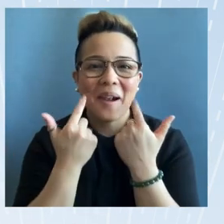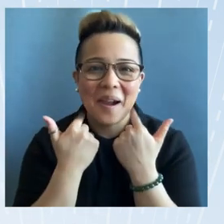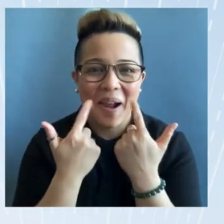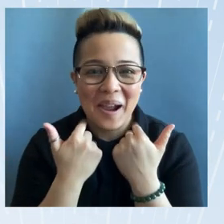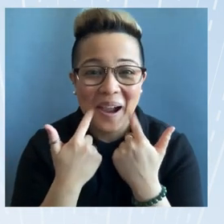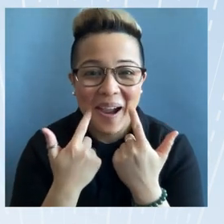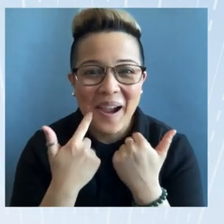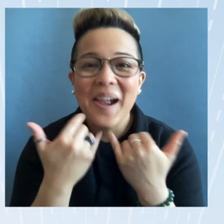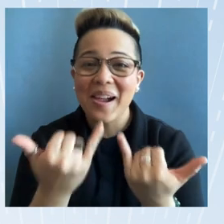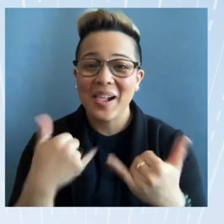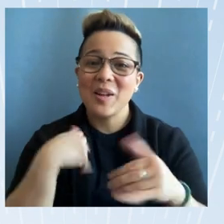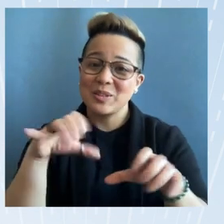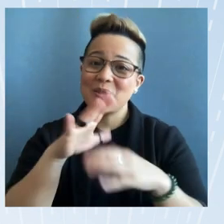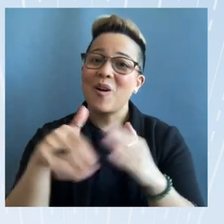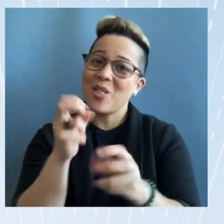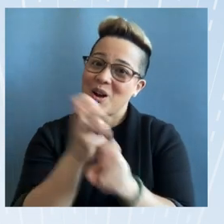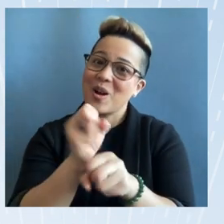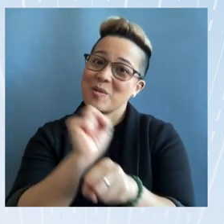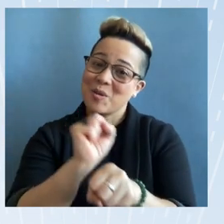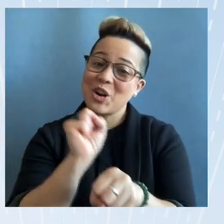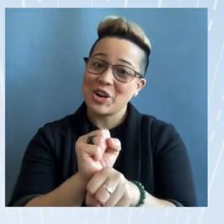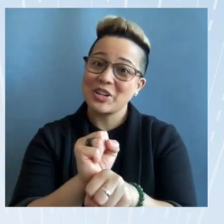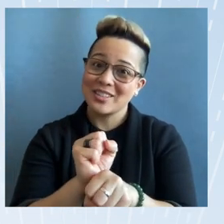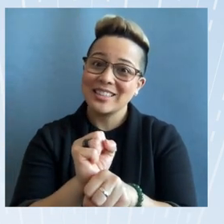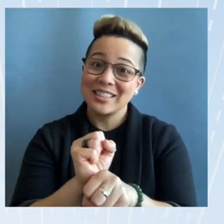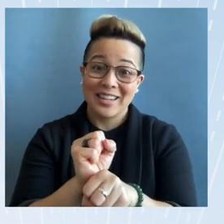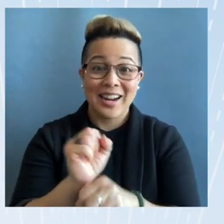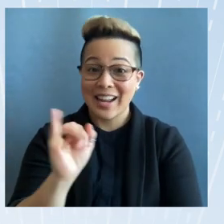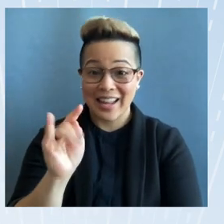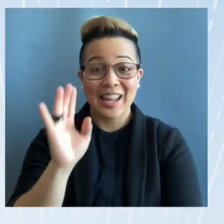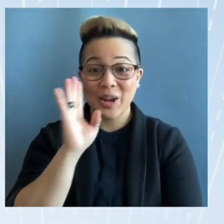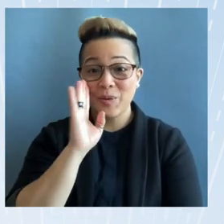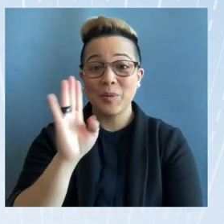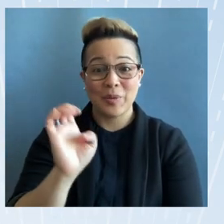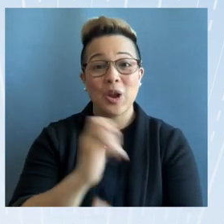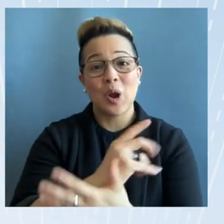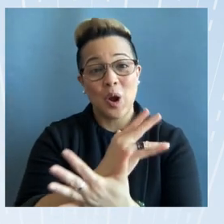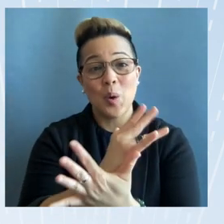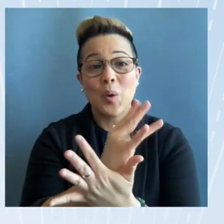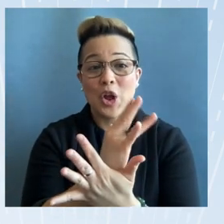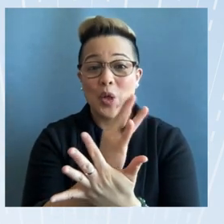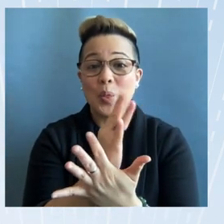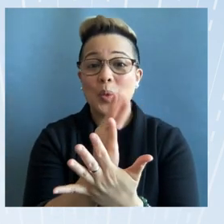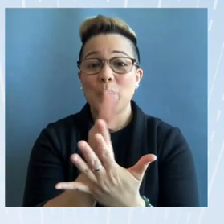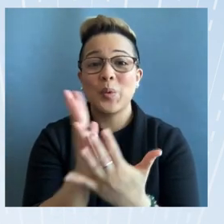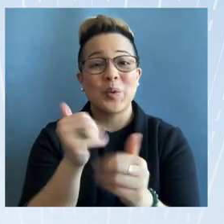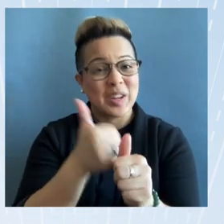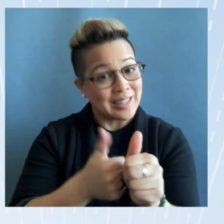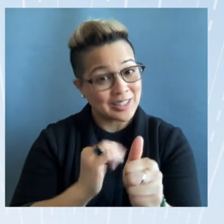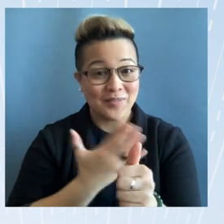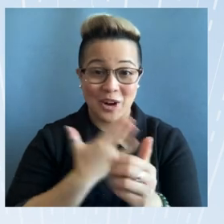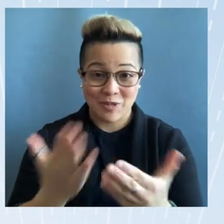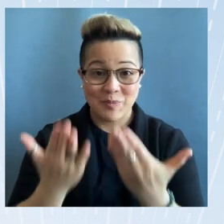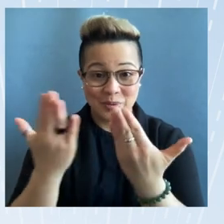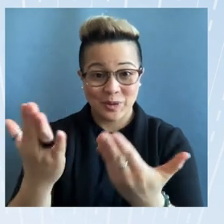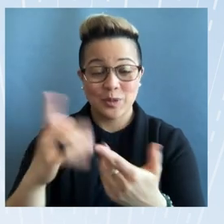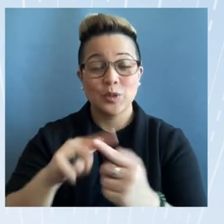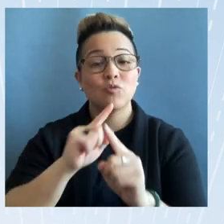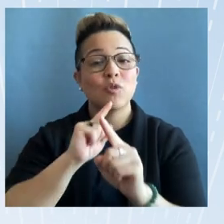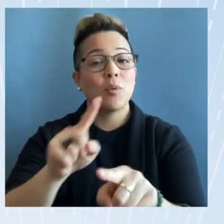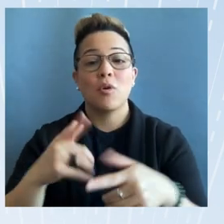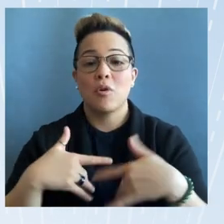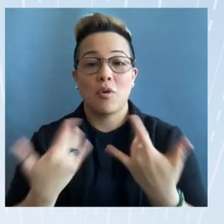Now we get to do all the hard work. It is going to be going through each of our recommendations to report on